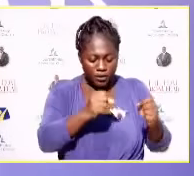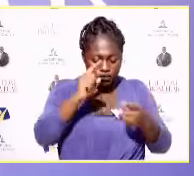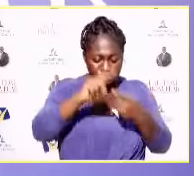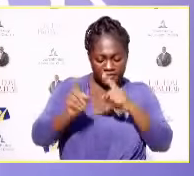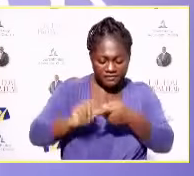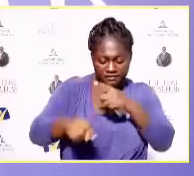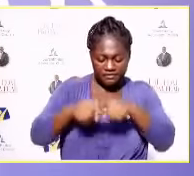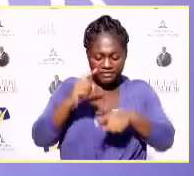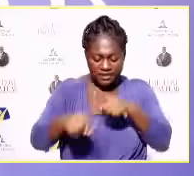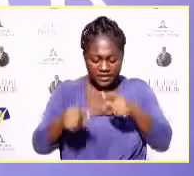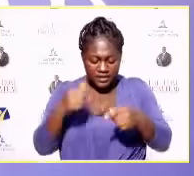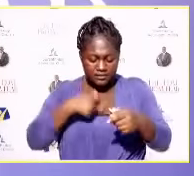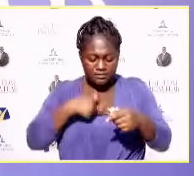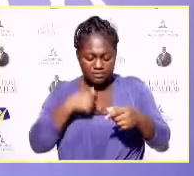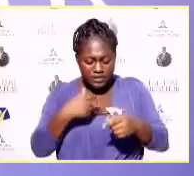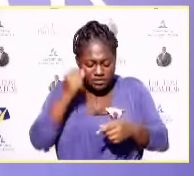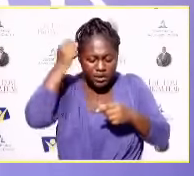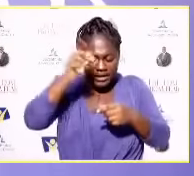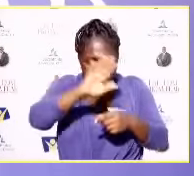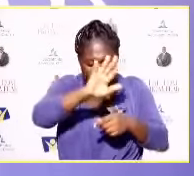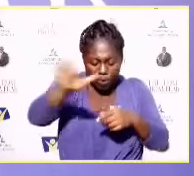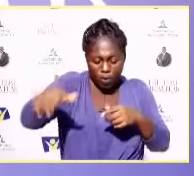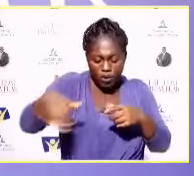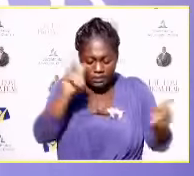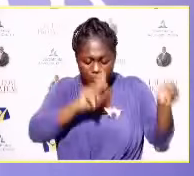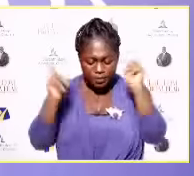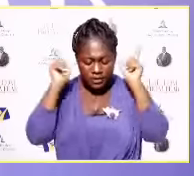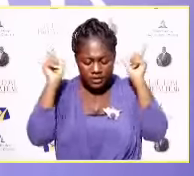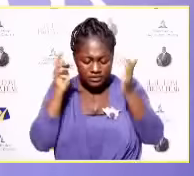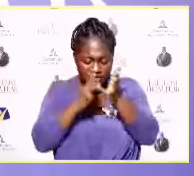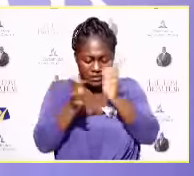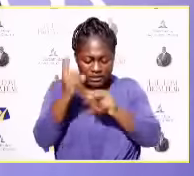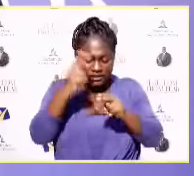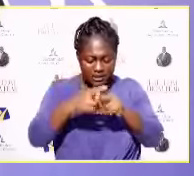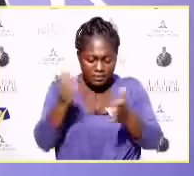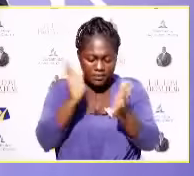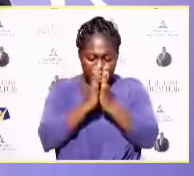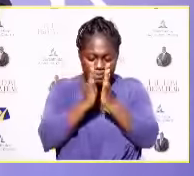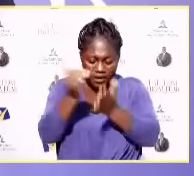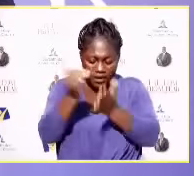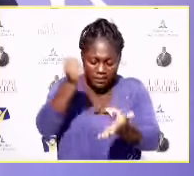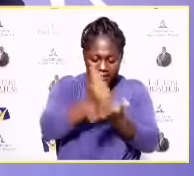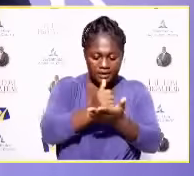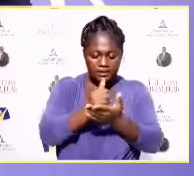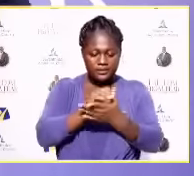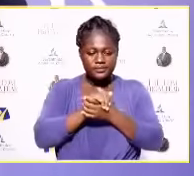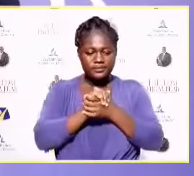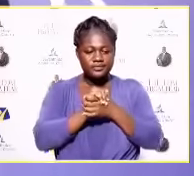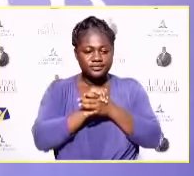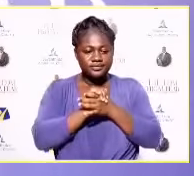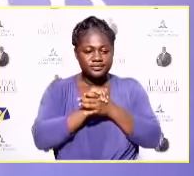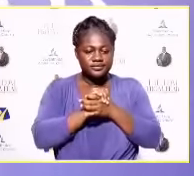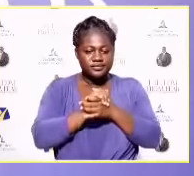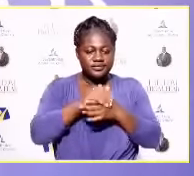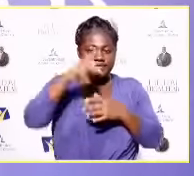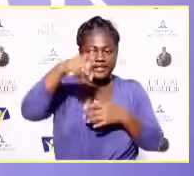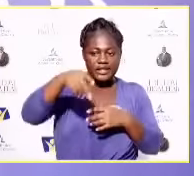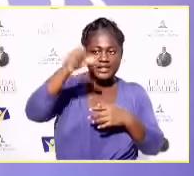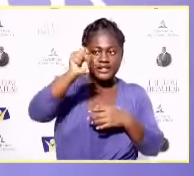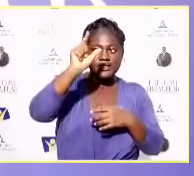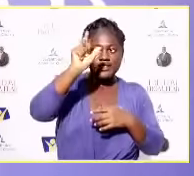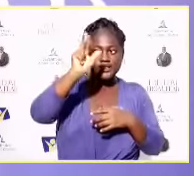give understanding to everyone listening. In Jesus' name I pray. Amen. Psalm 50,